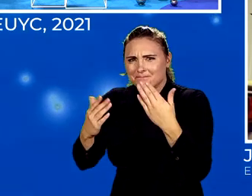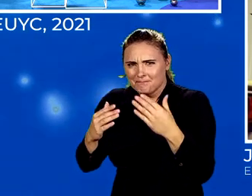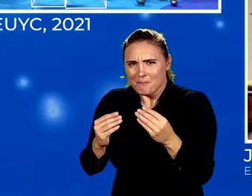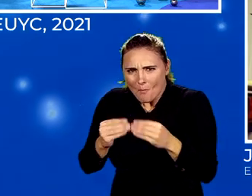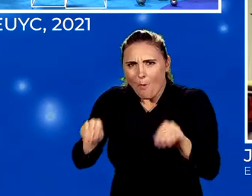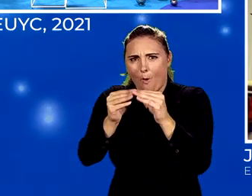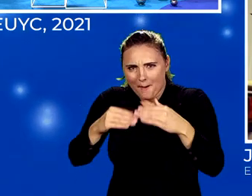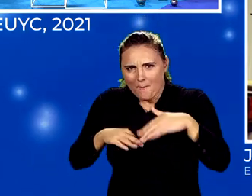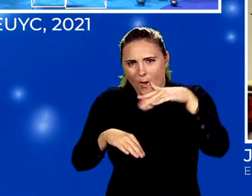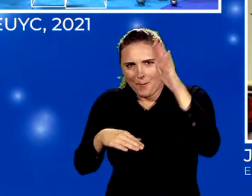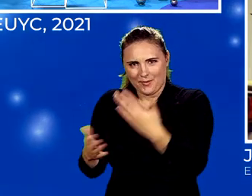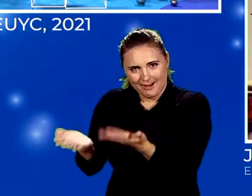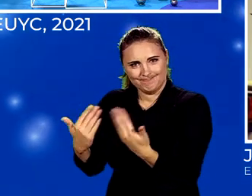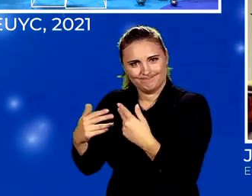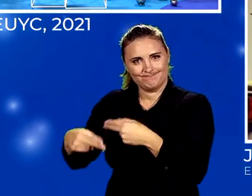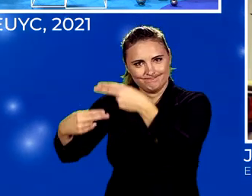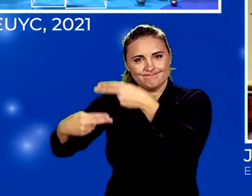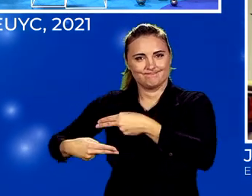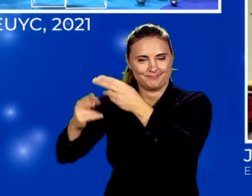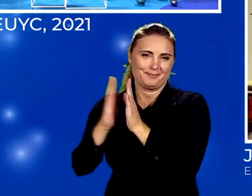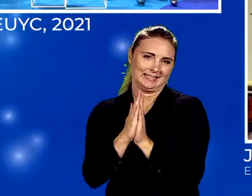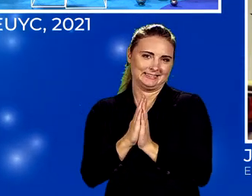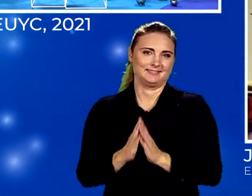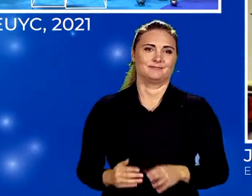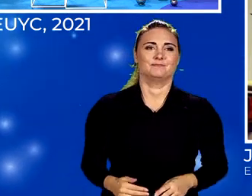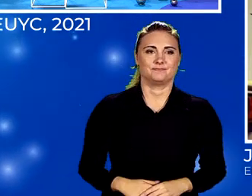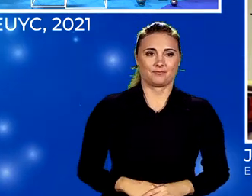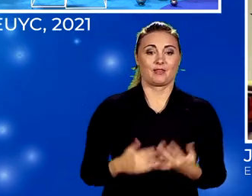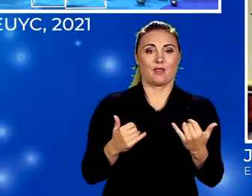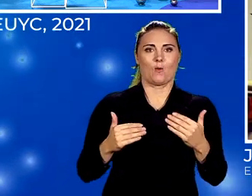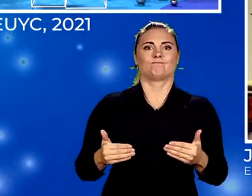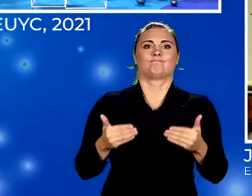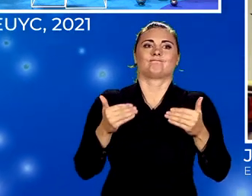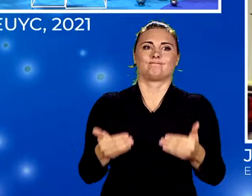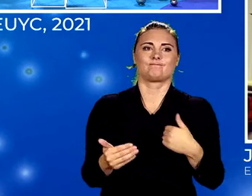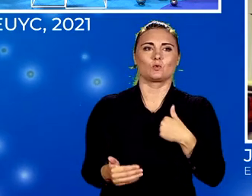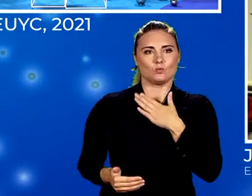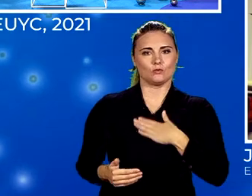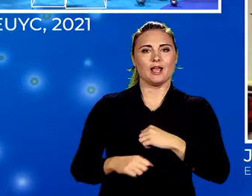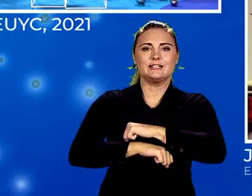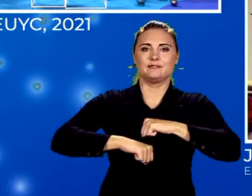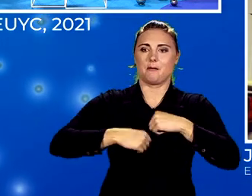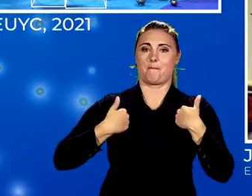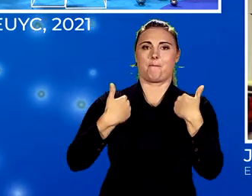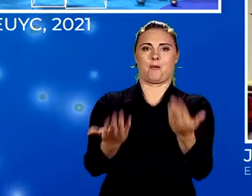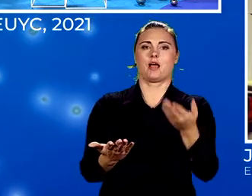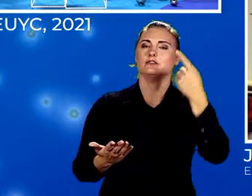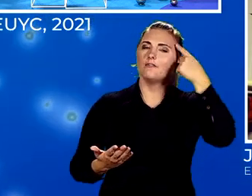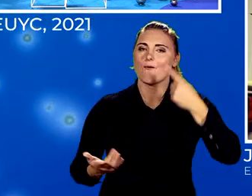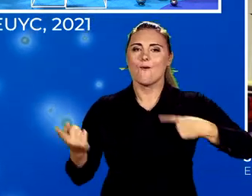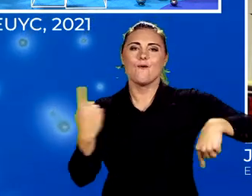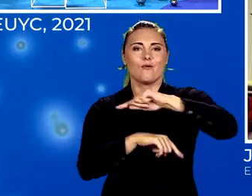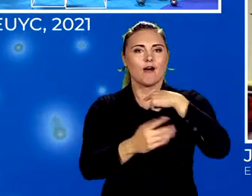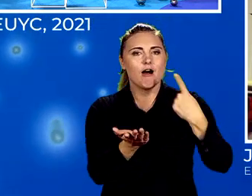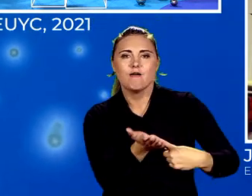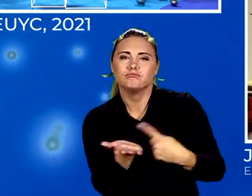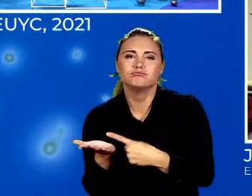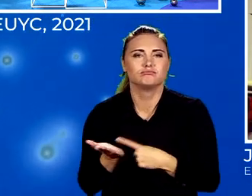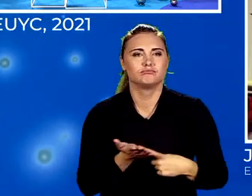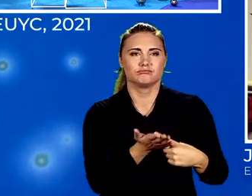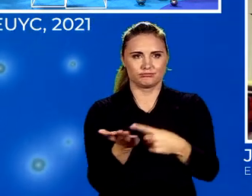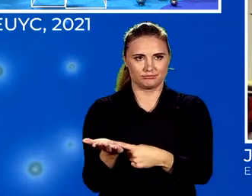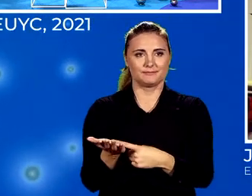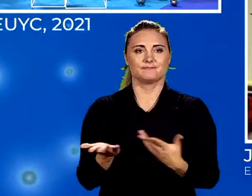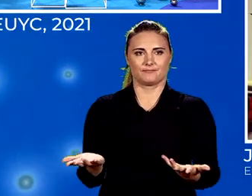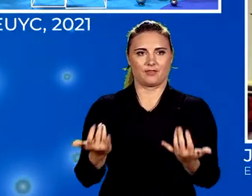the speeches from our guests, because right afterwards you'll have the space to join in the discussion yourself. So, Christiana, we've